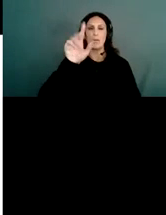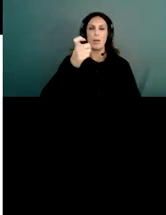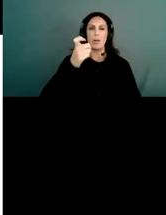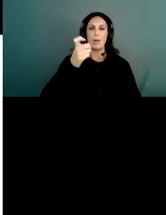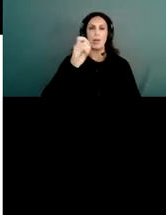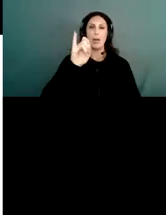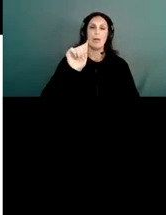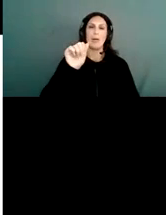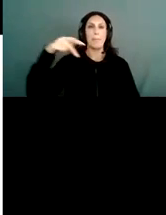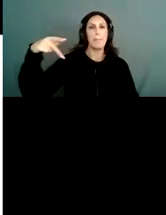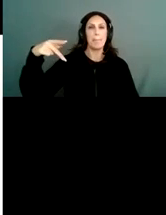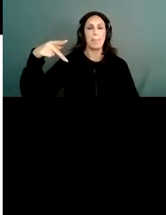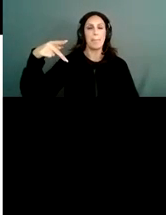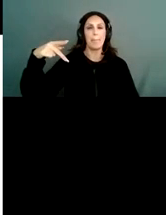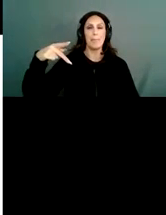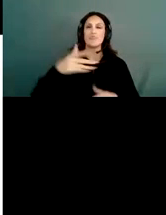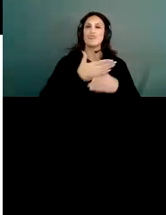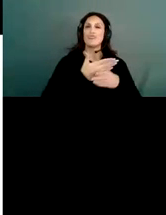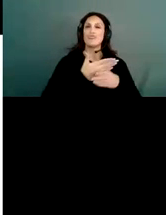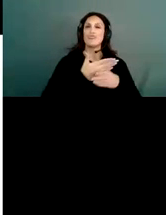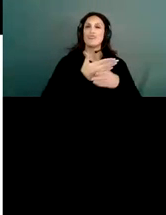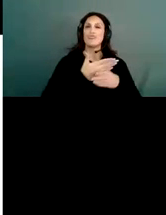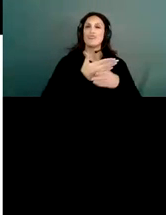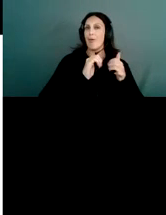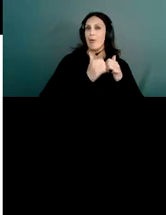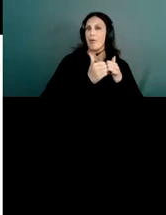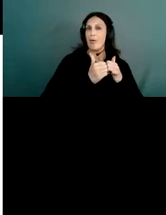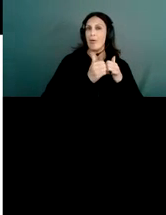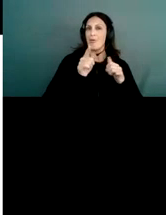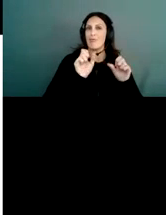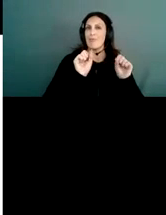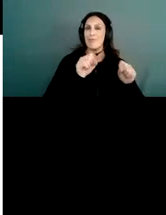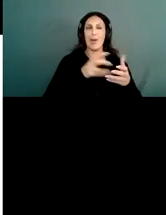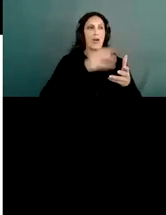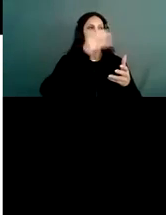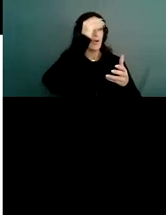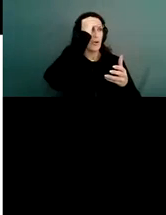some strategies for how you can use that to support your student at home.